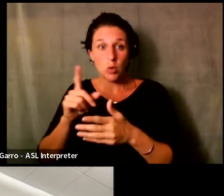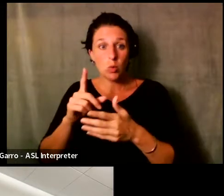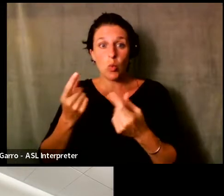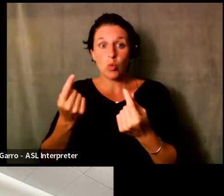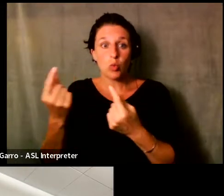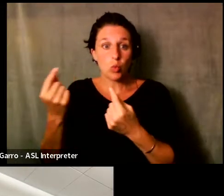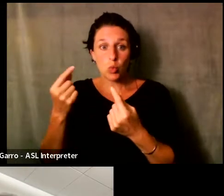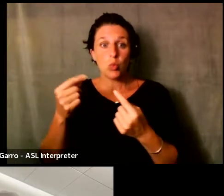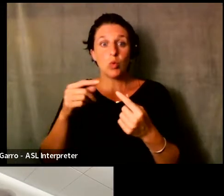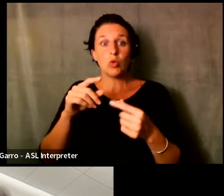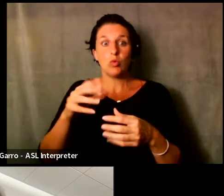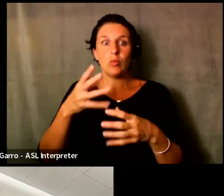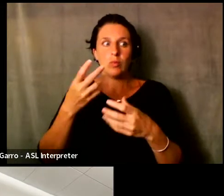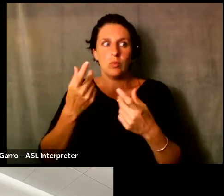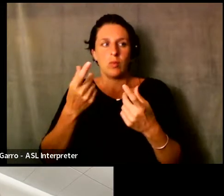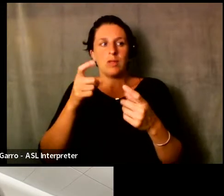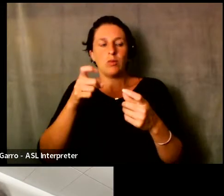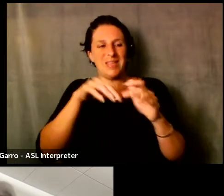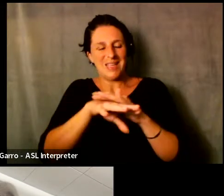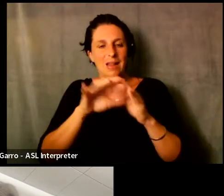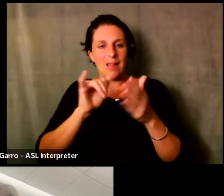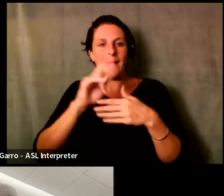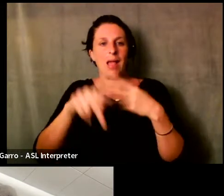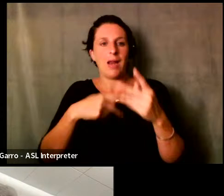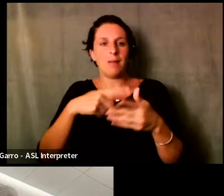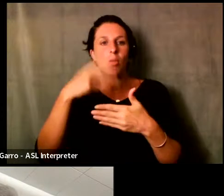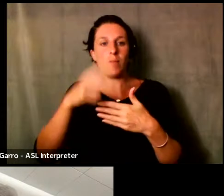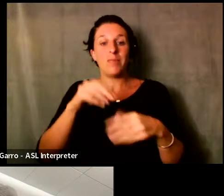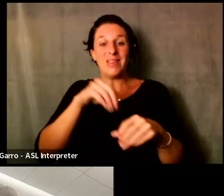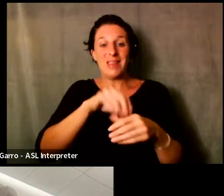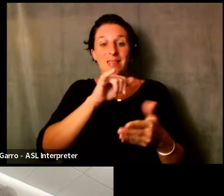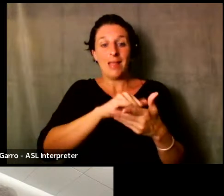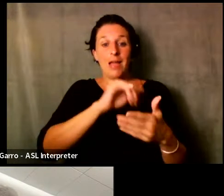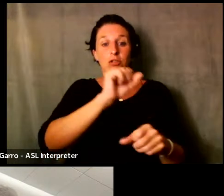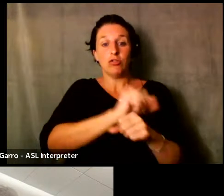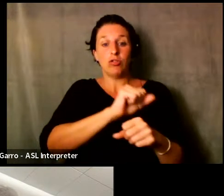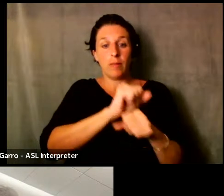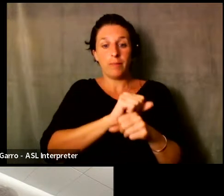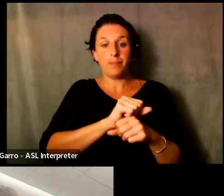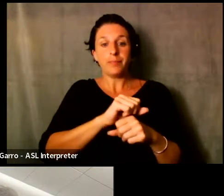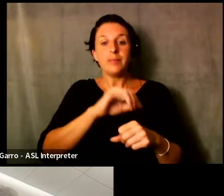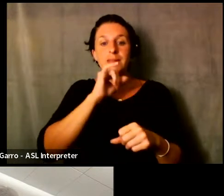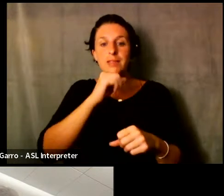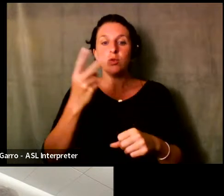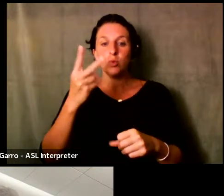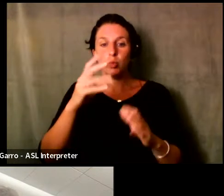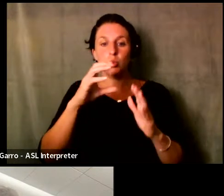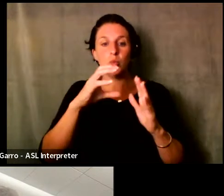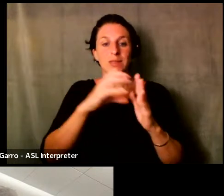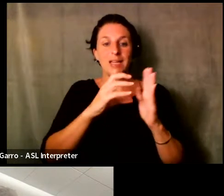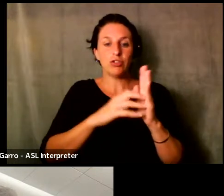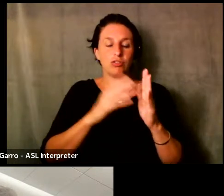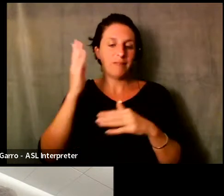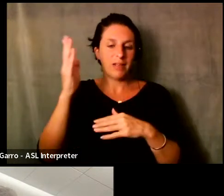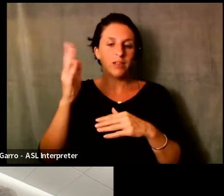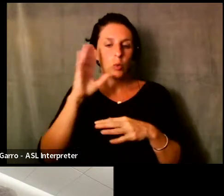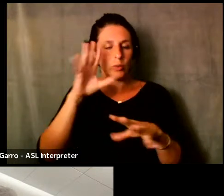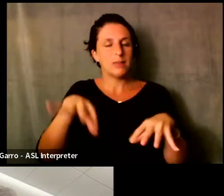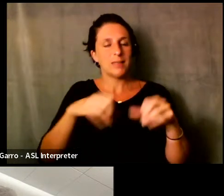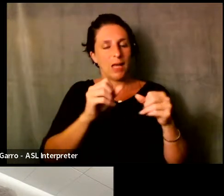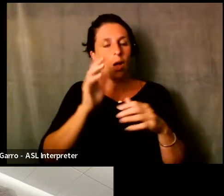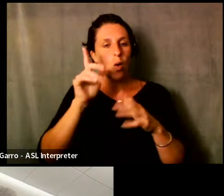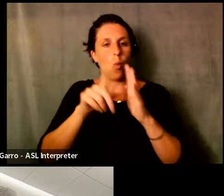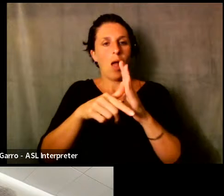into those kinds of programs. And so what we're in that job is two sections eventually. It's going to take us a while to grow,